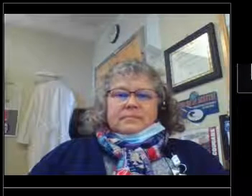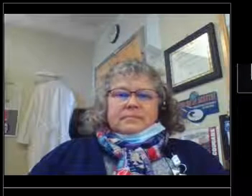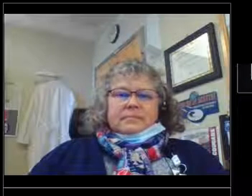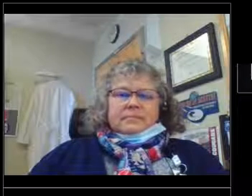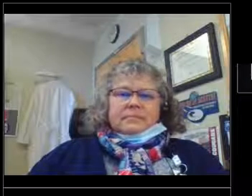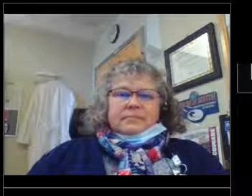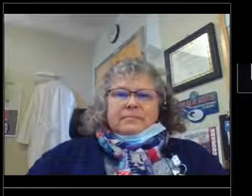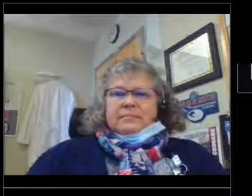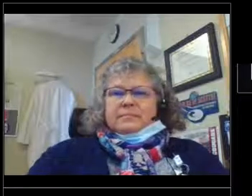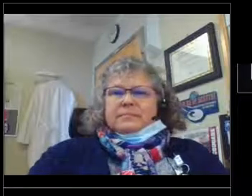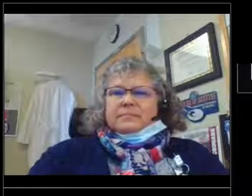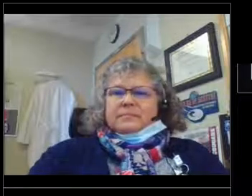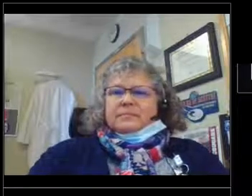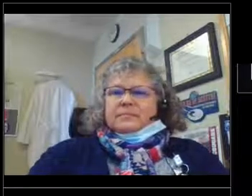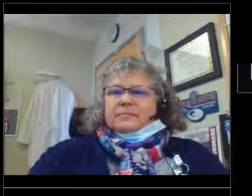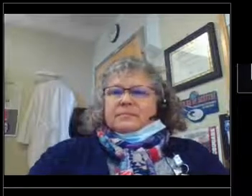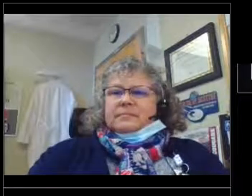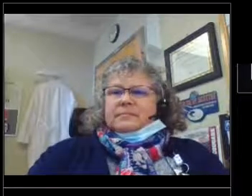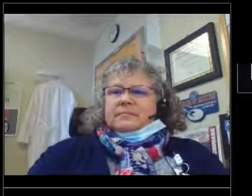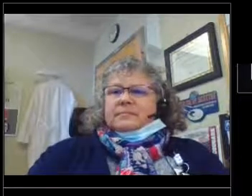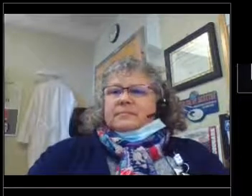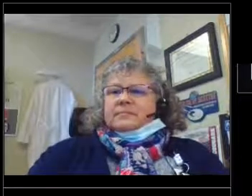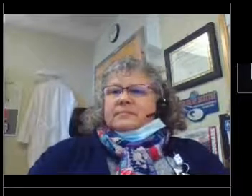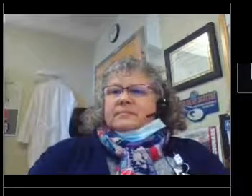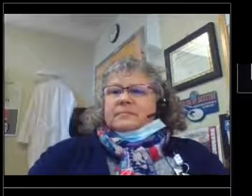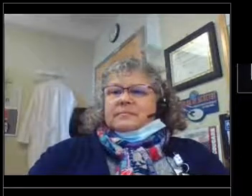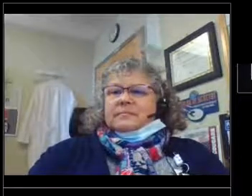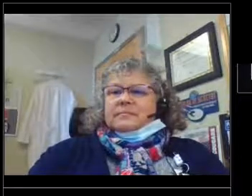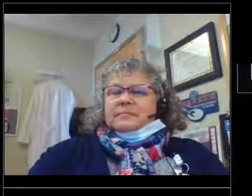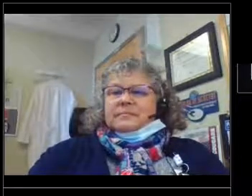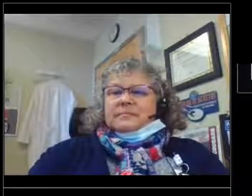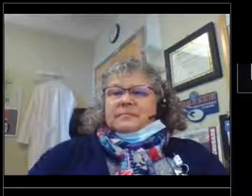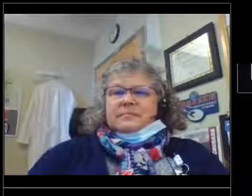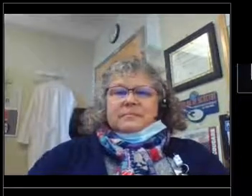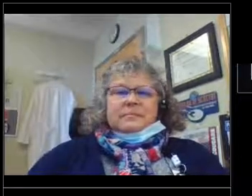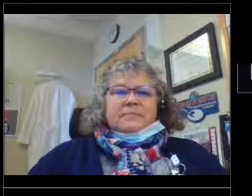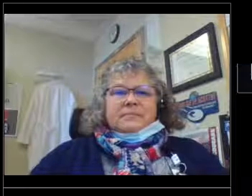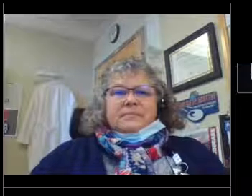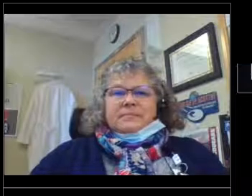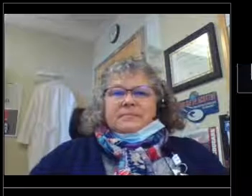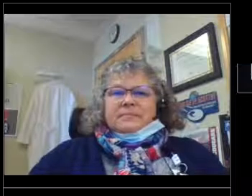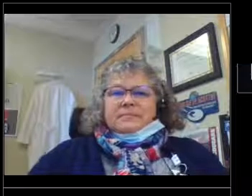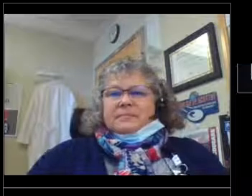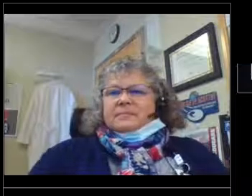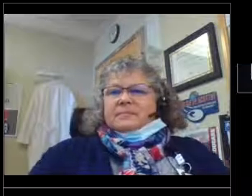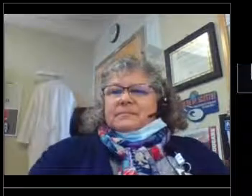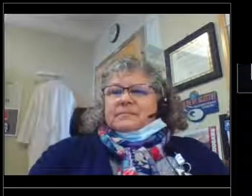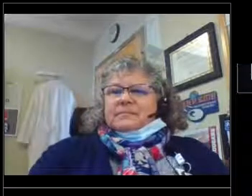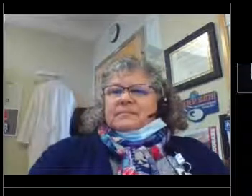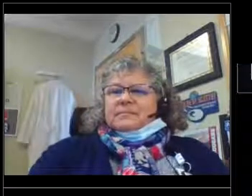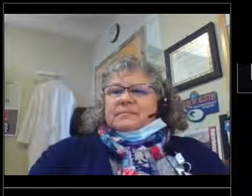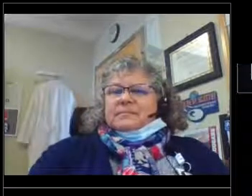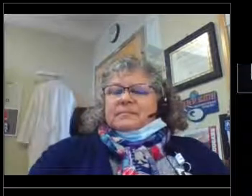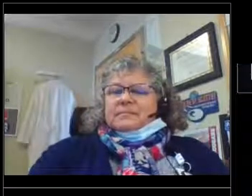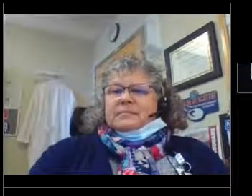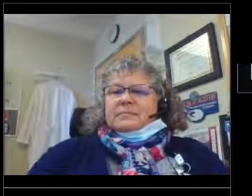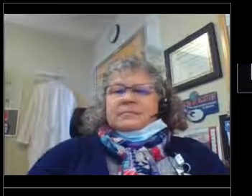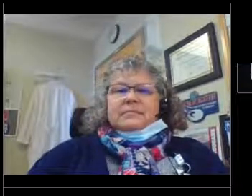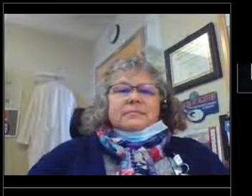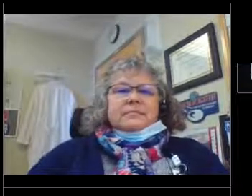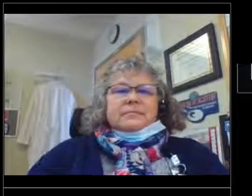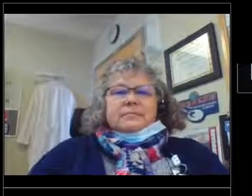there any, and Jimmy, I might need your help with this part. If is there a way for participants to kind of chime in on